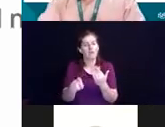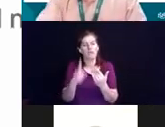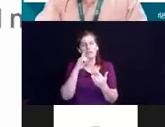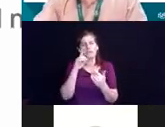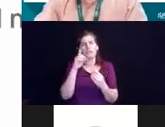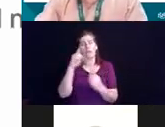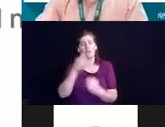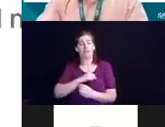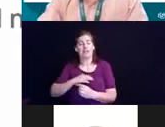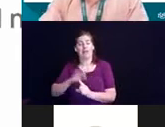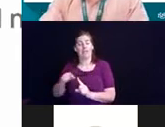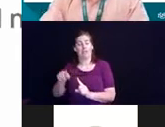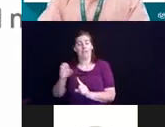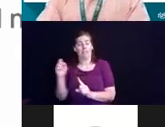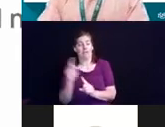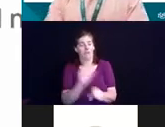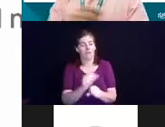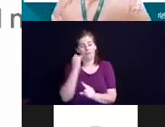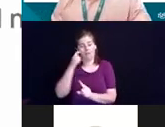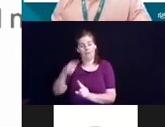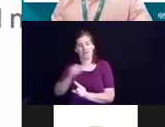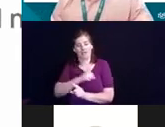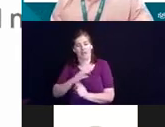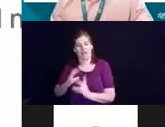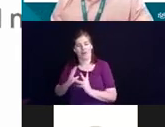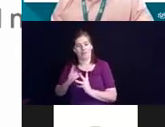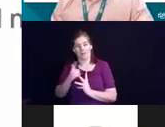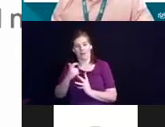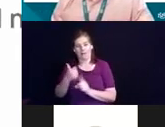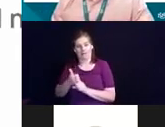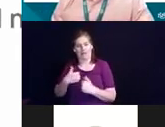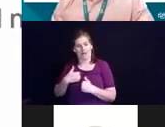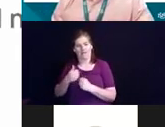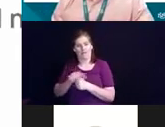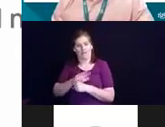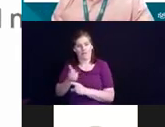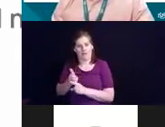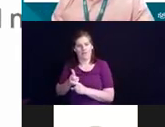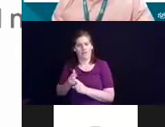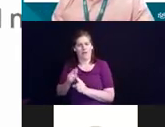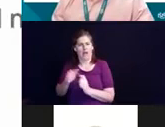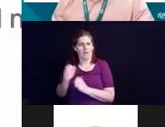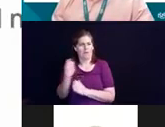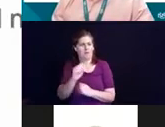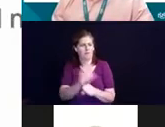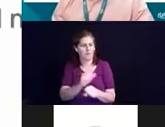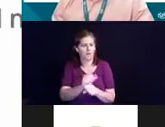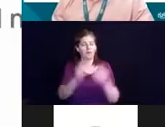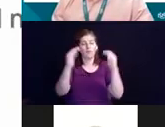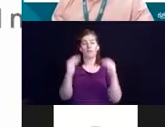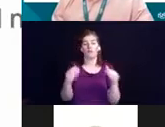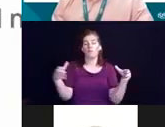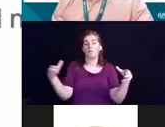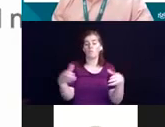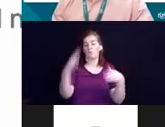work policies if people have been out because they have been COVID positive. On a huddle, you could share news or updates